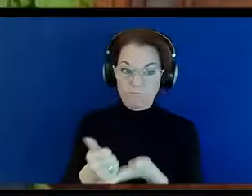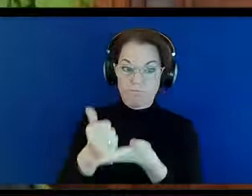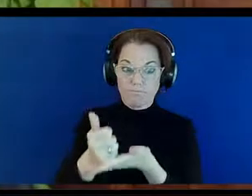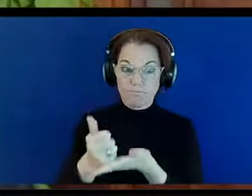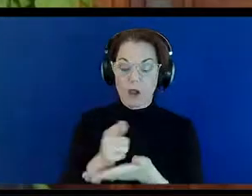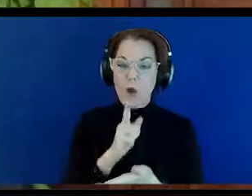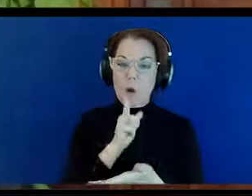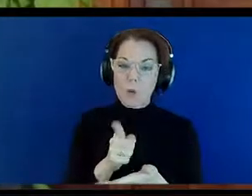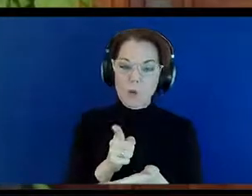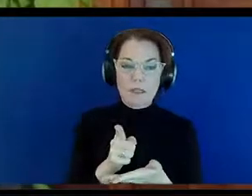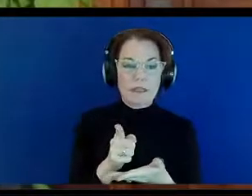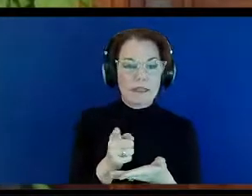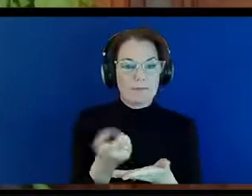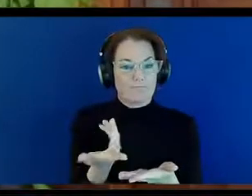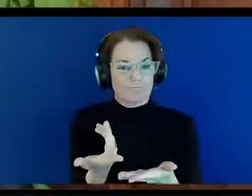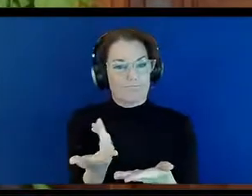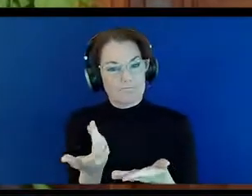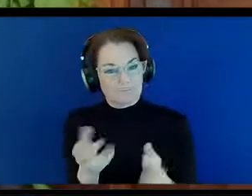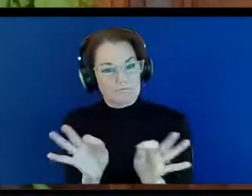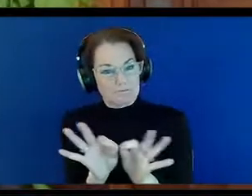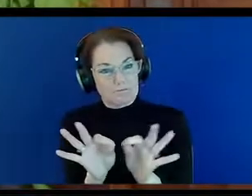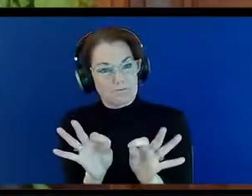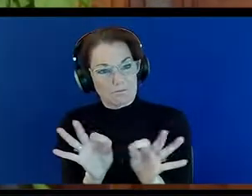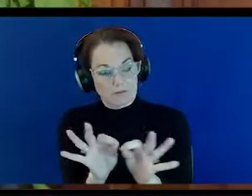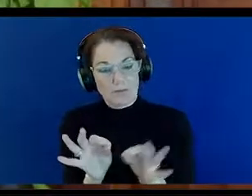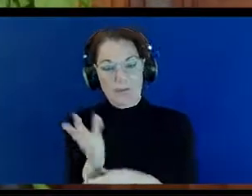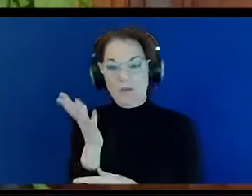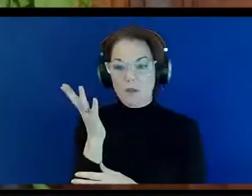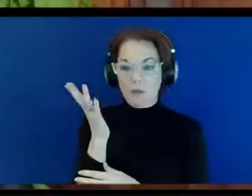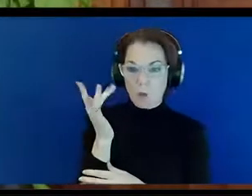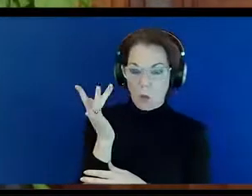really small price to pay, considering that